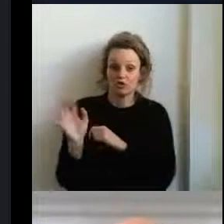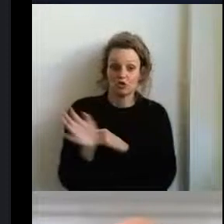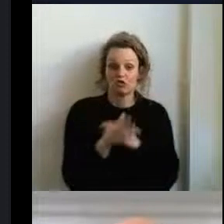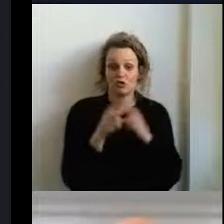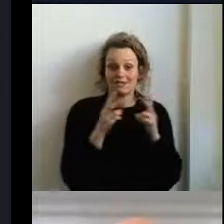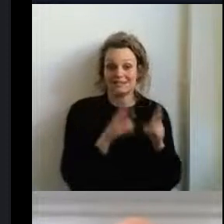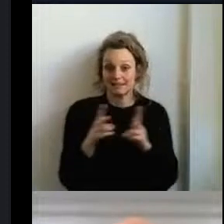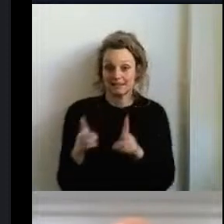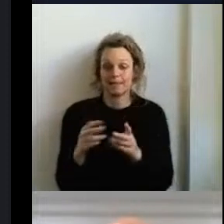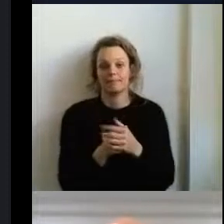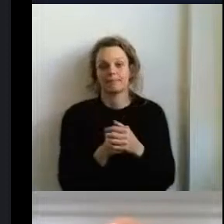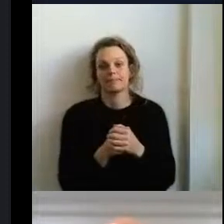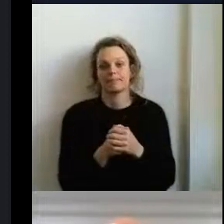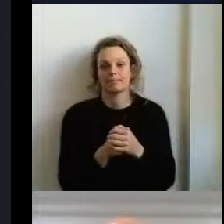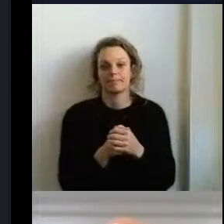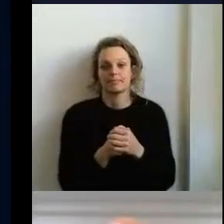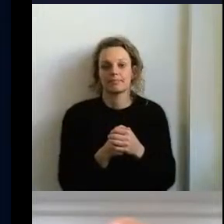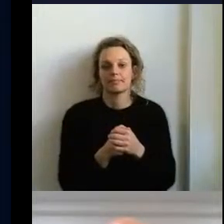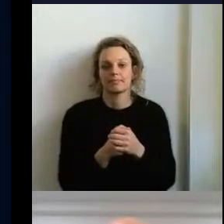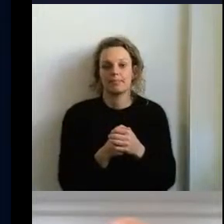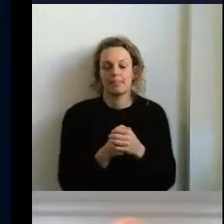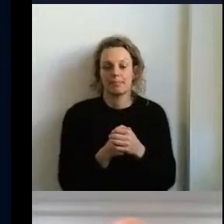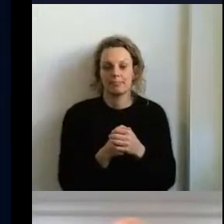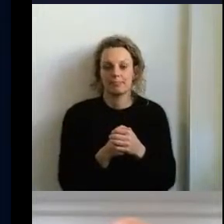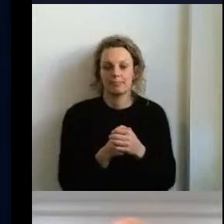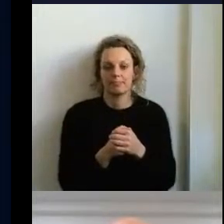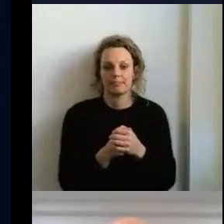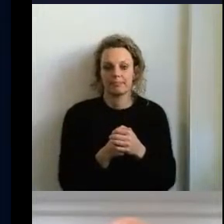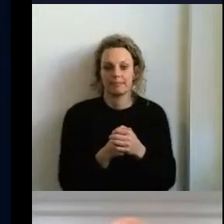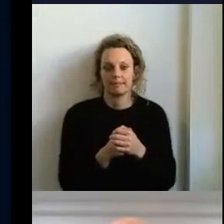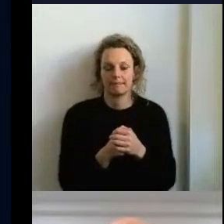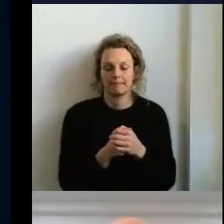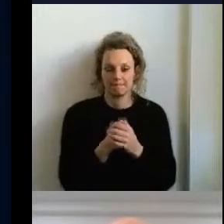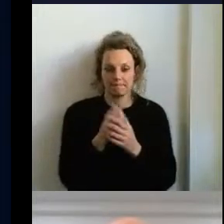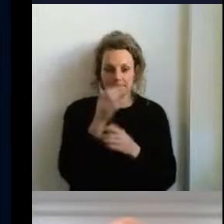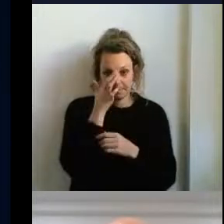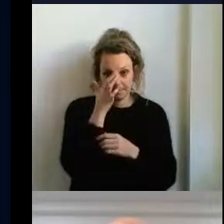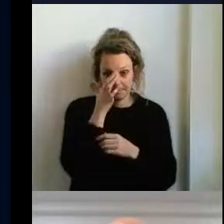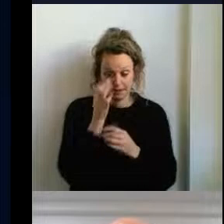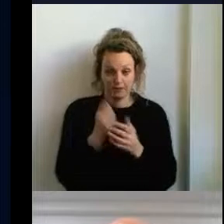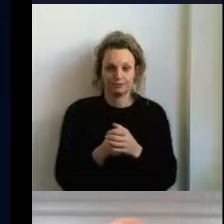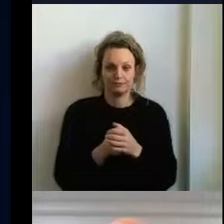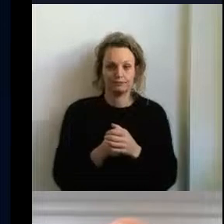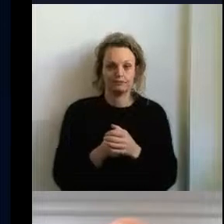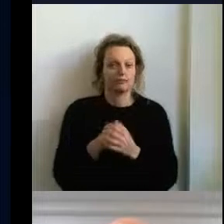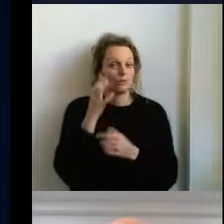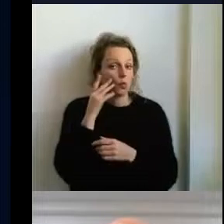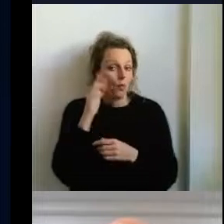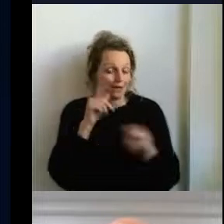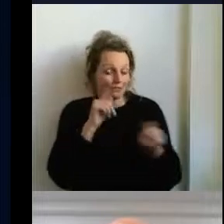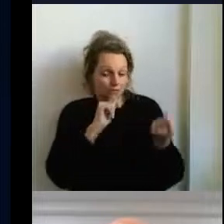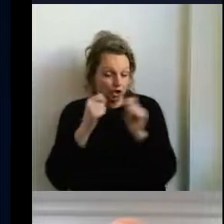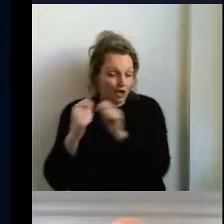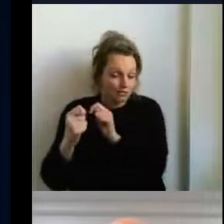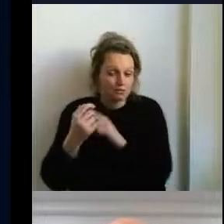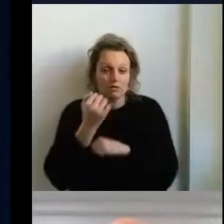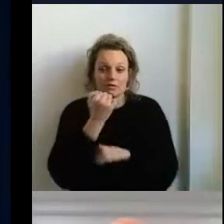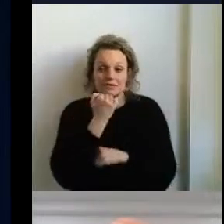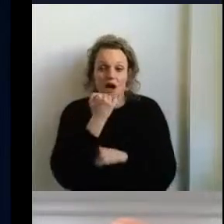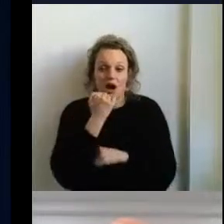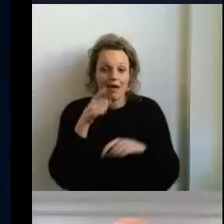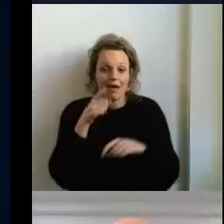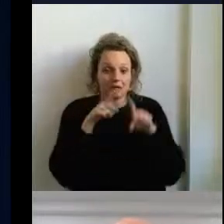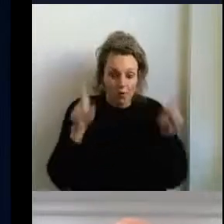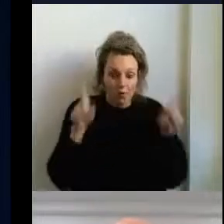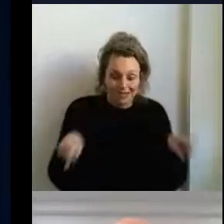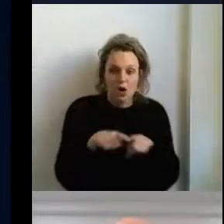into a non-maximized state or a restored state. And as he adjusts the size of the windows, the